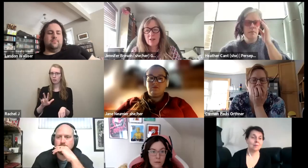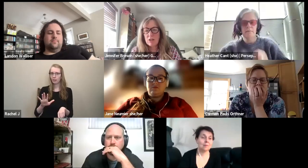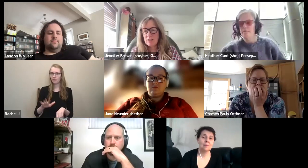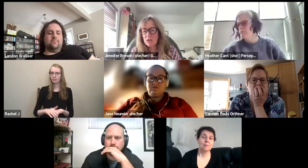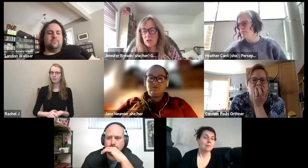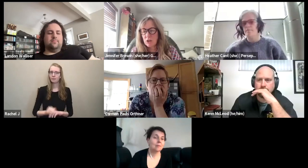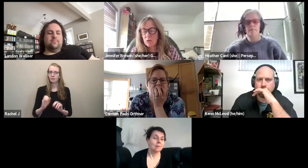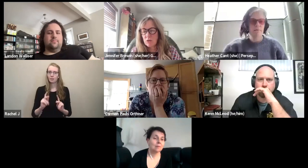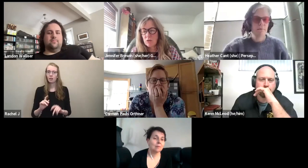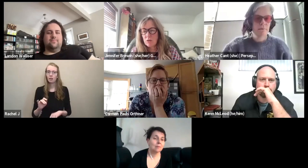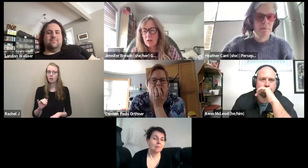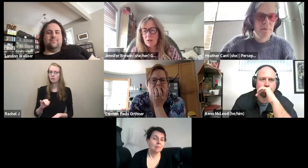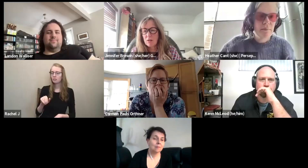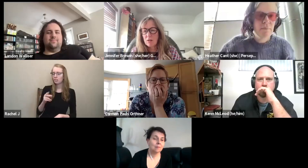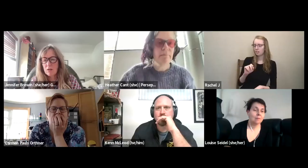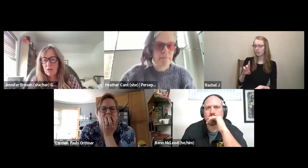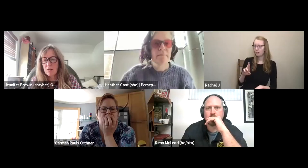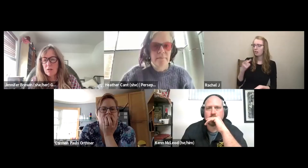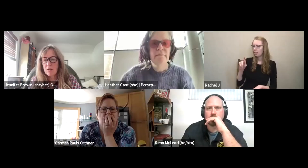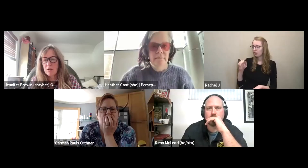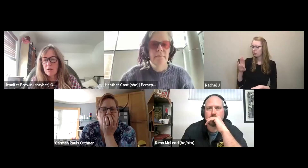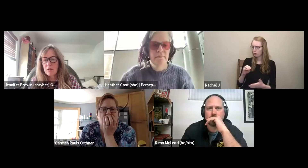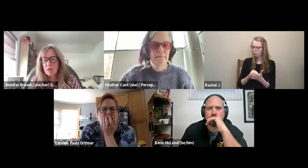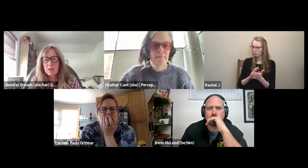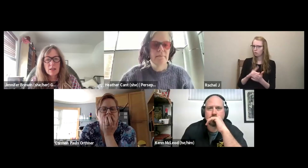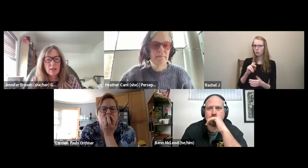And Heather, yes to your note.